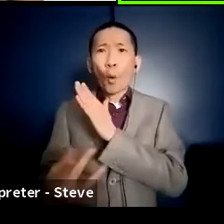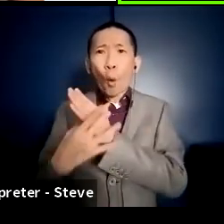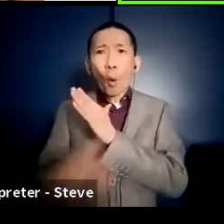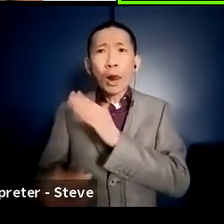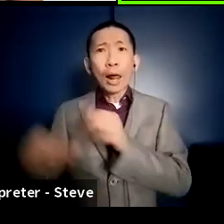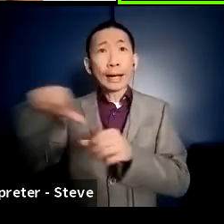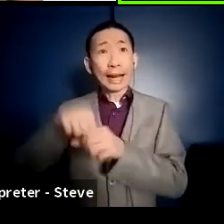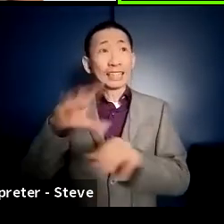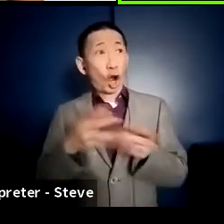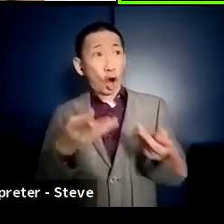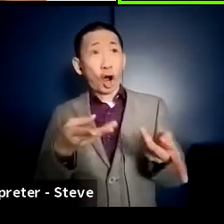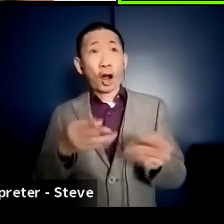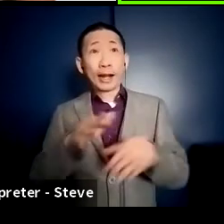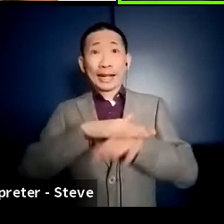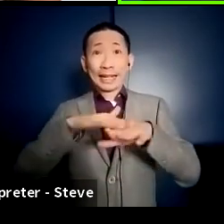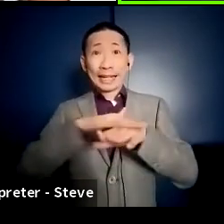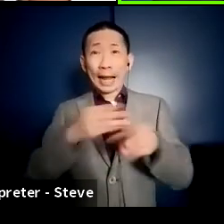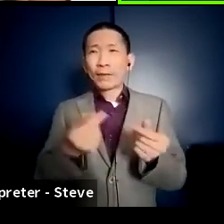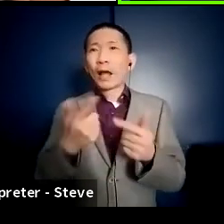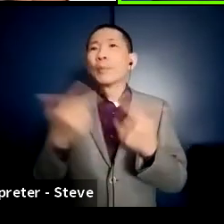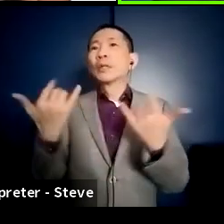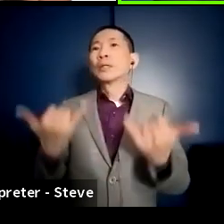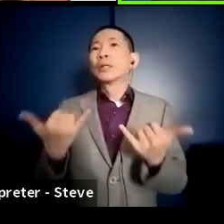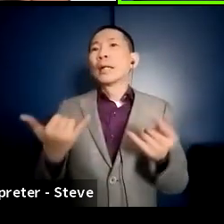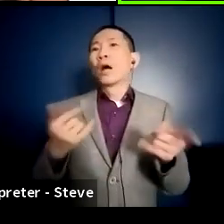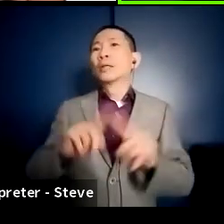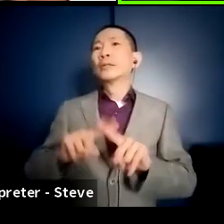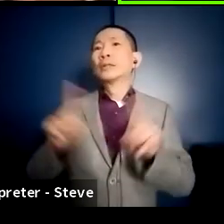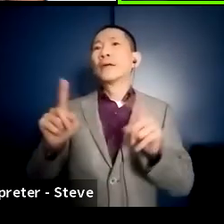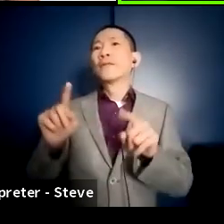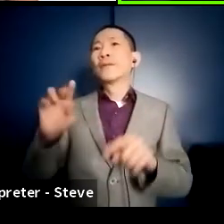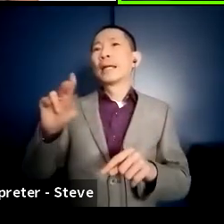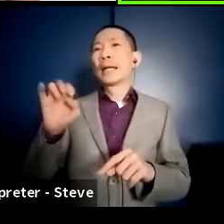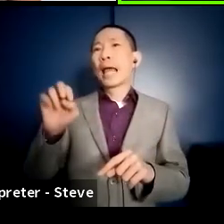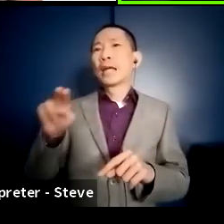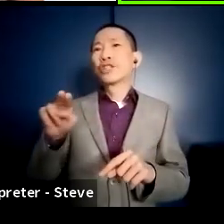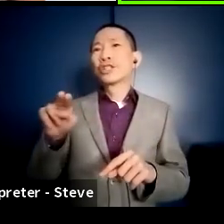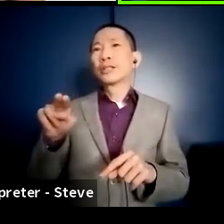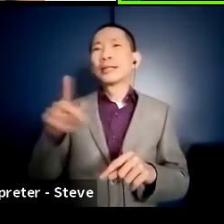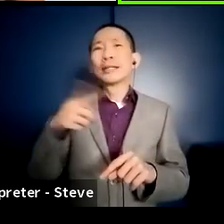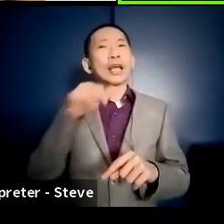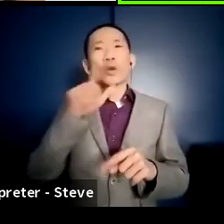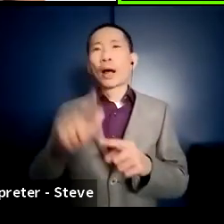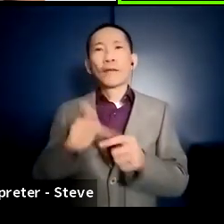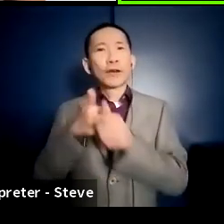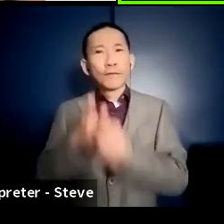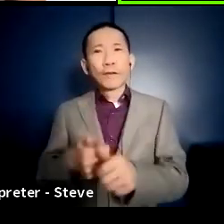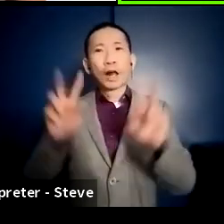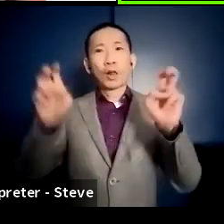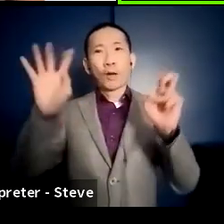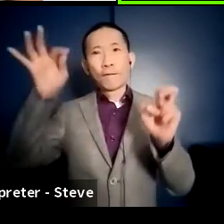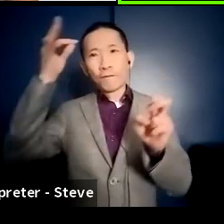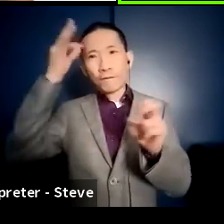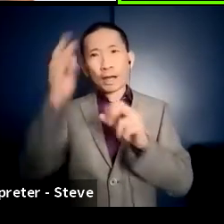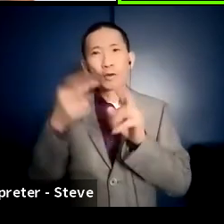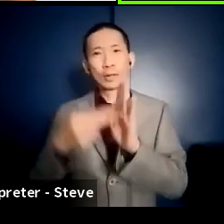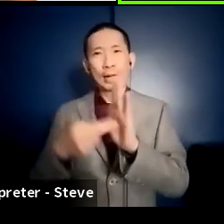on Native lands because these are now different nations that don't have to follow, you know, federal